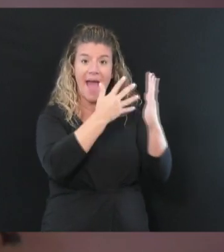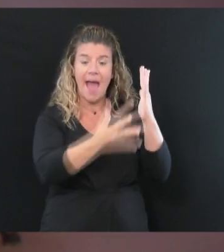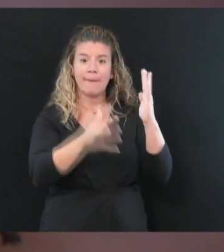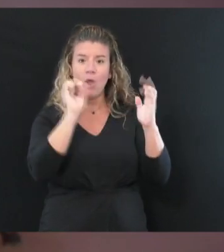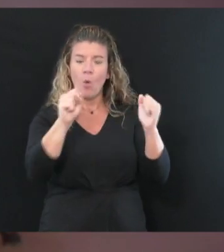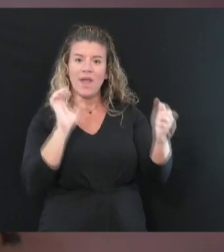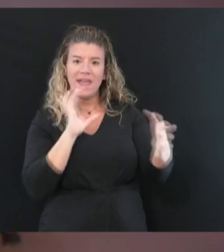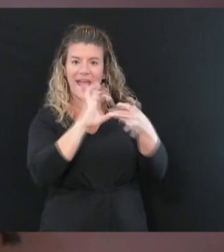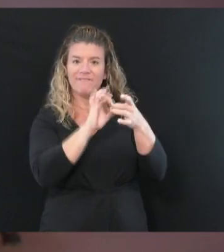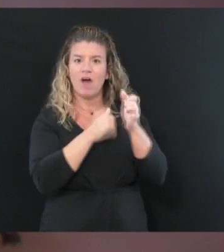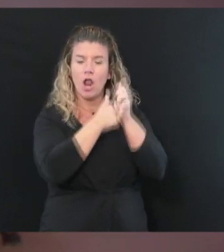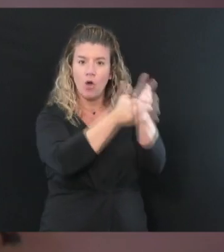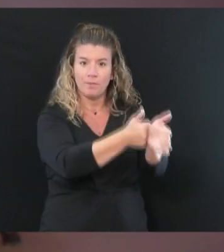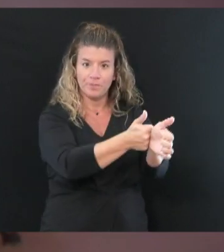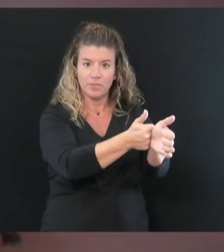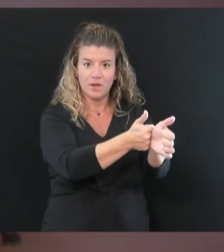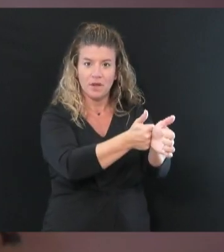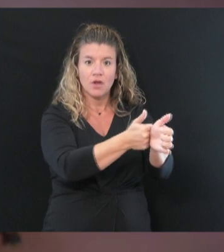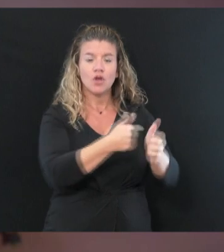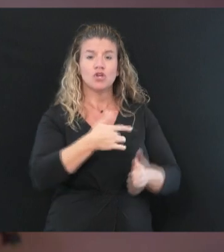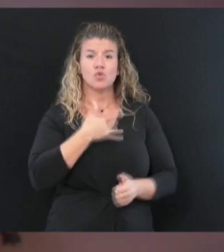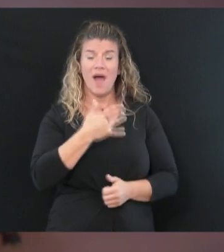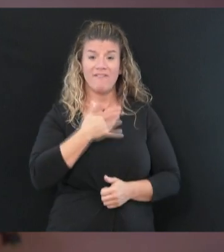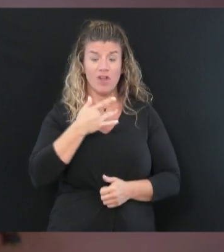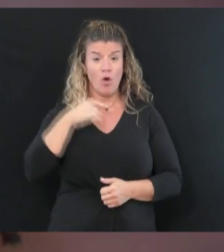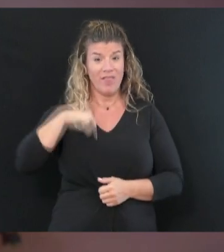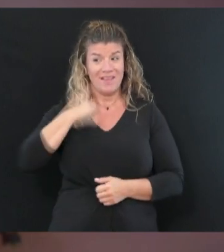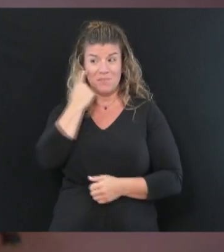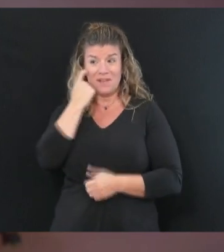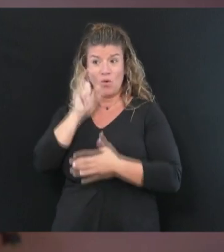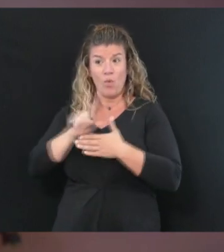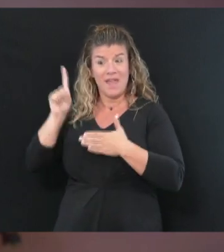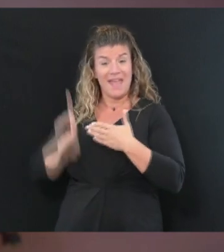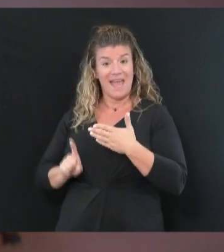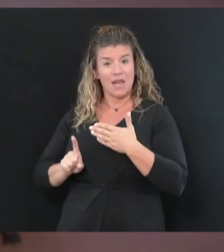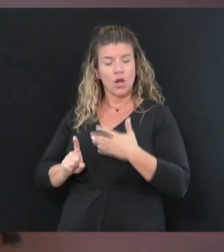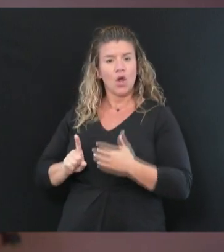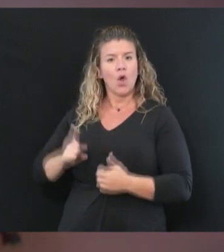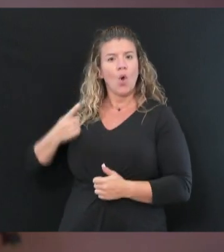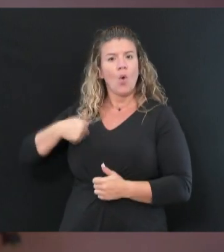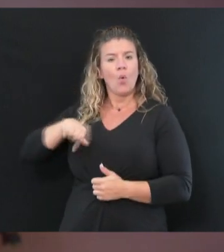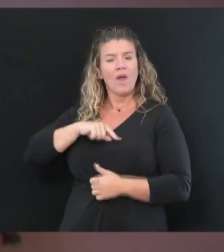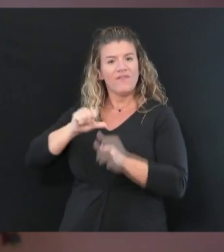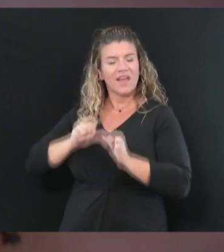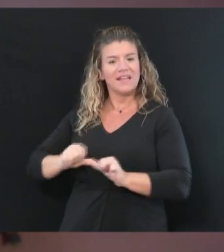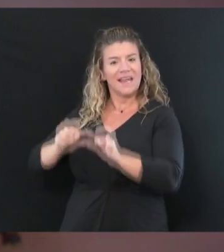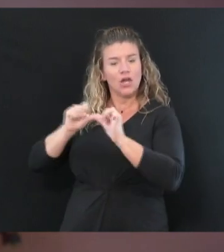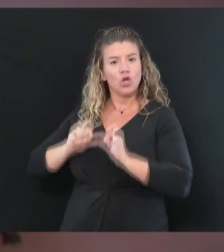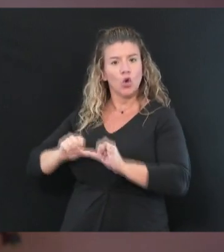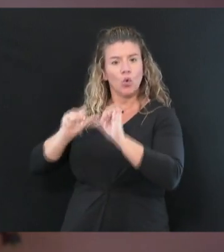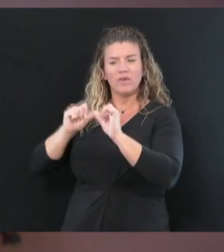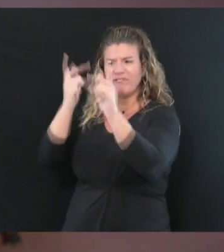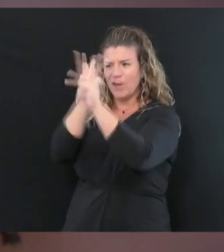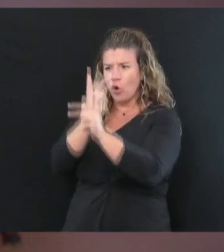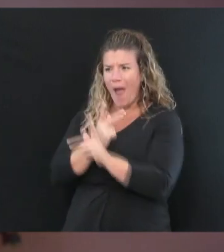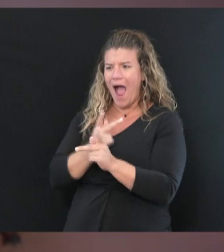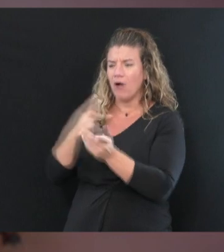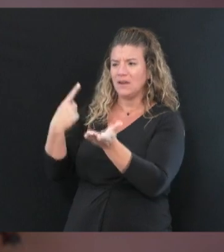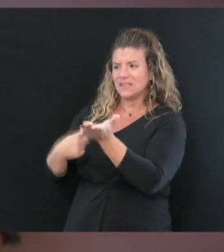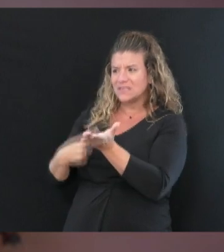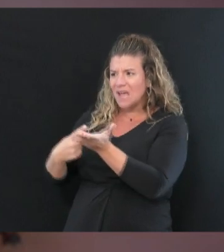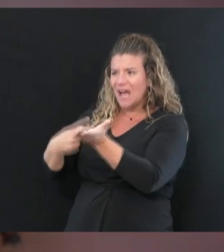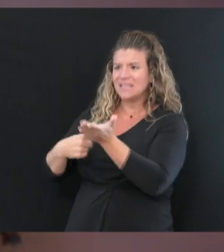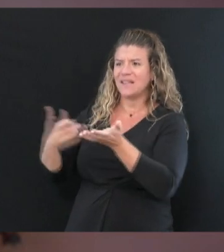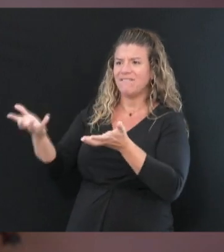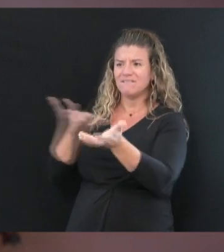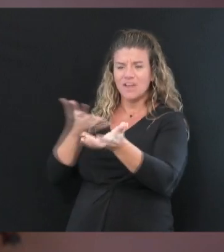that what we've done over the weekend is continue to think about this, to talk to other people. And this is